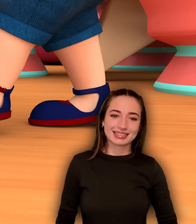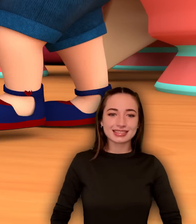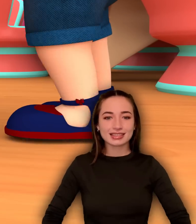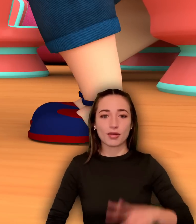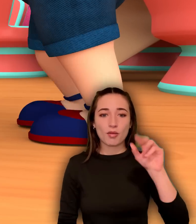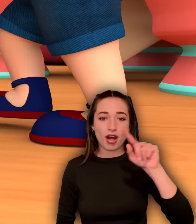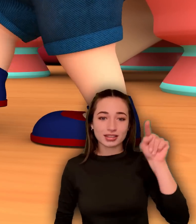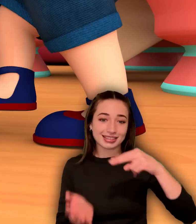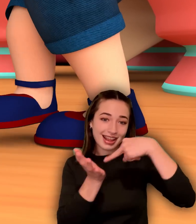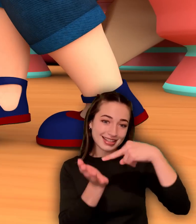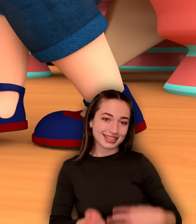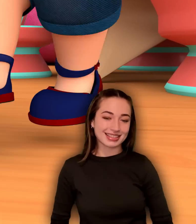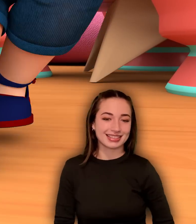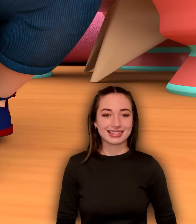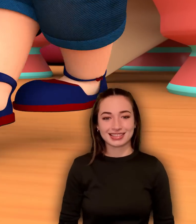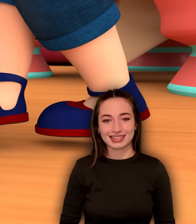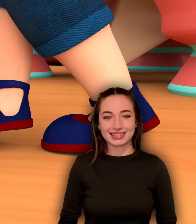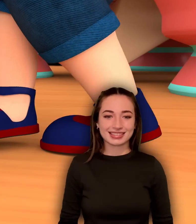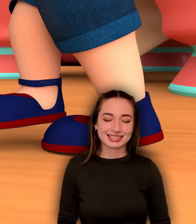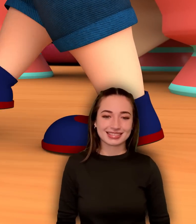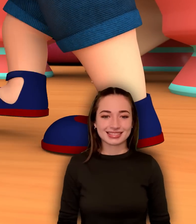tap it's a wolf